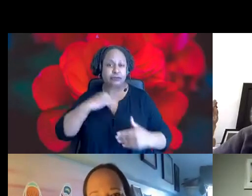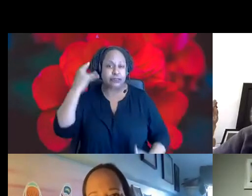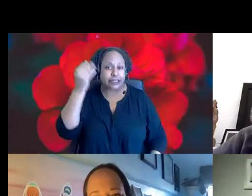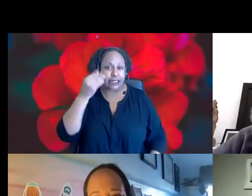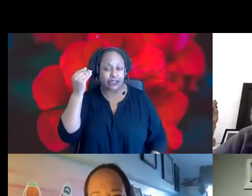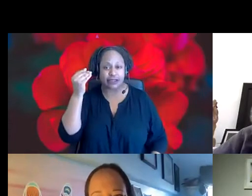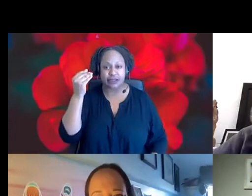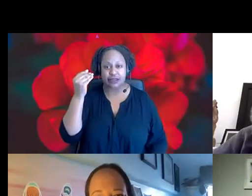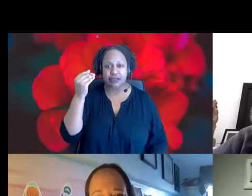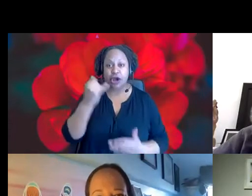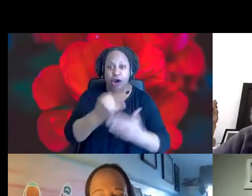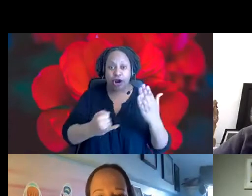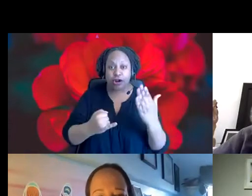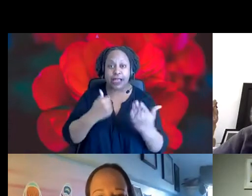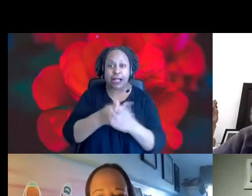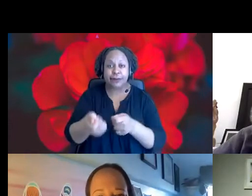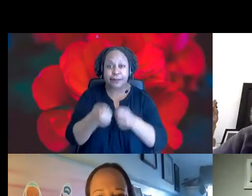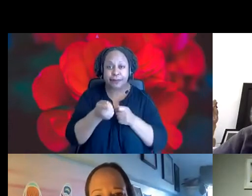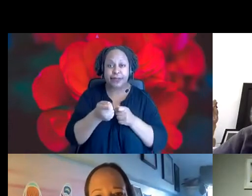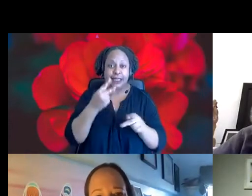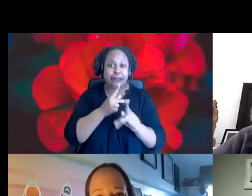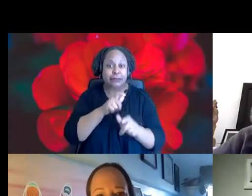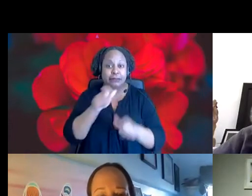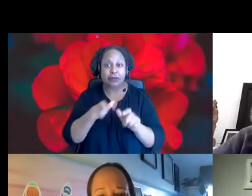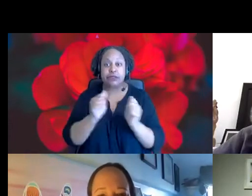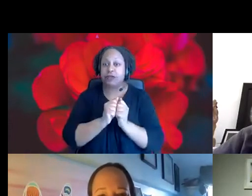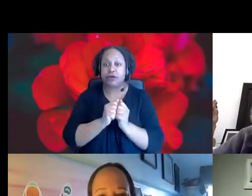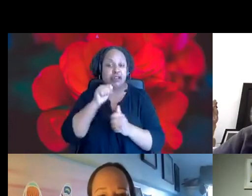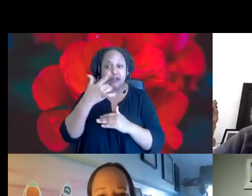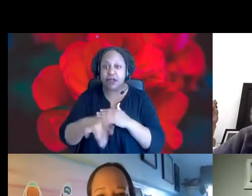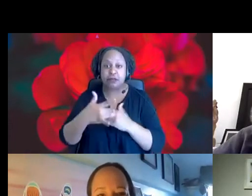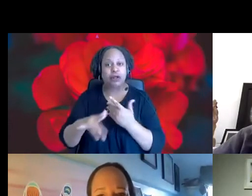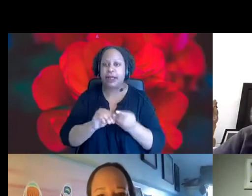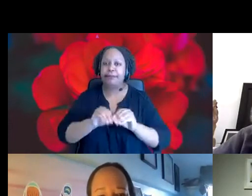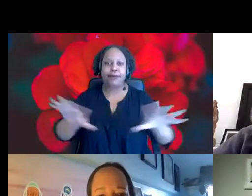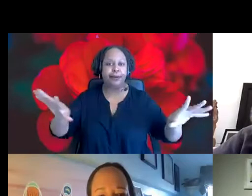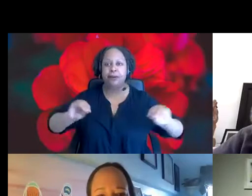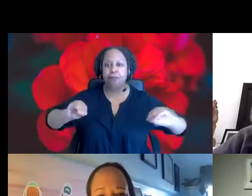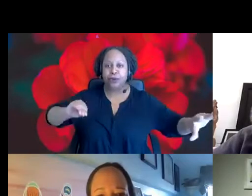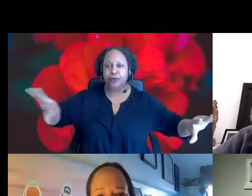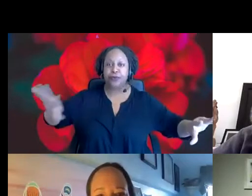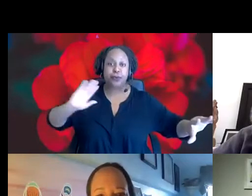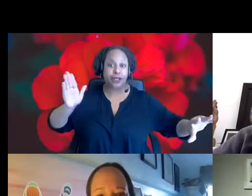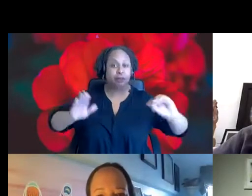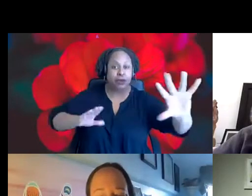that glues it all together is not available in the same way?